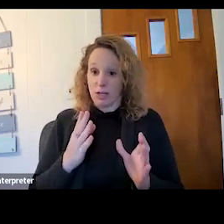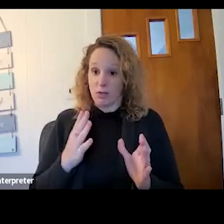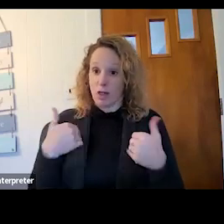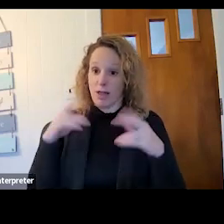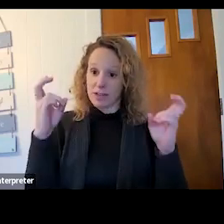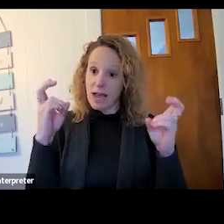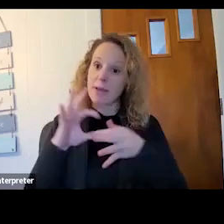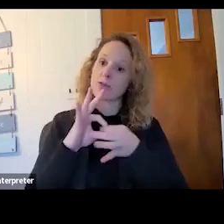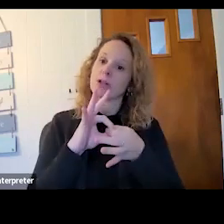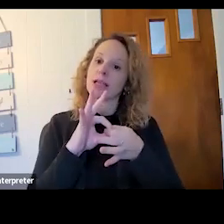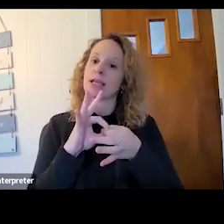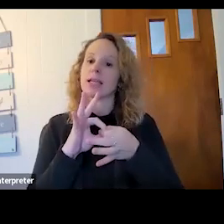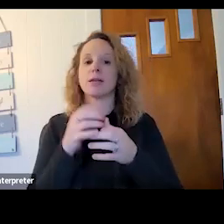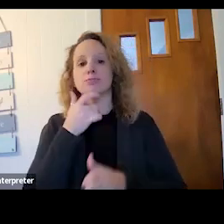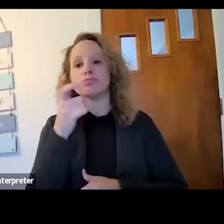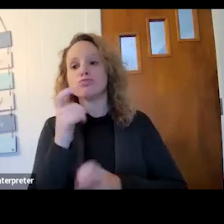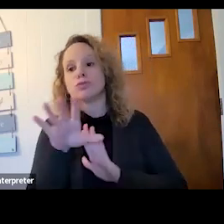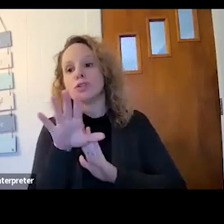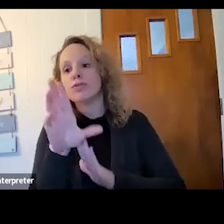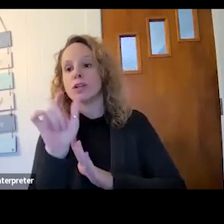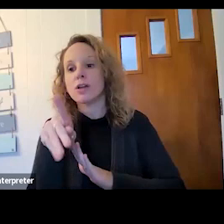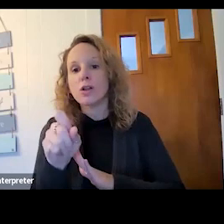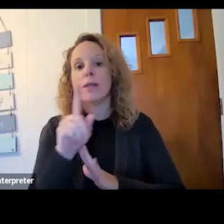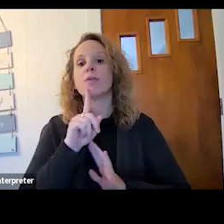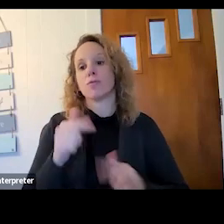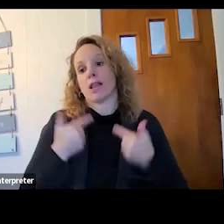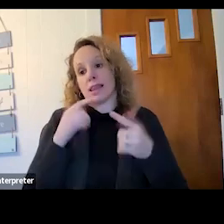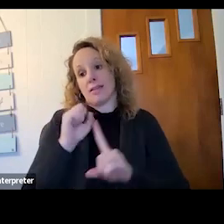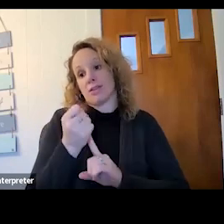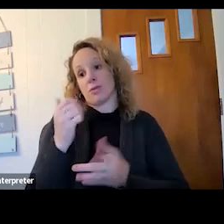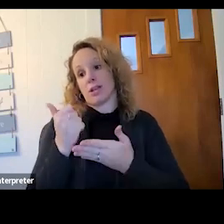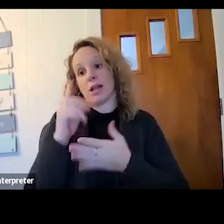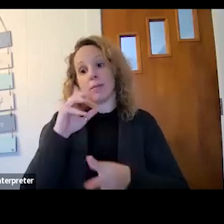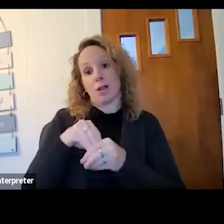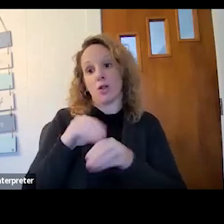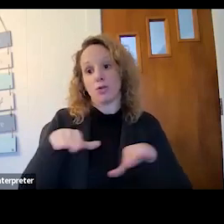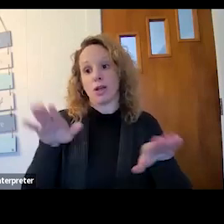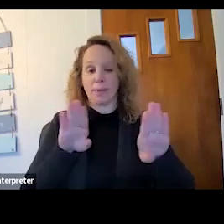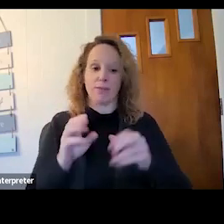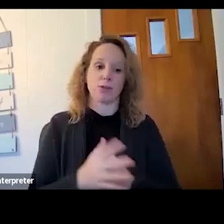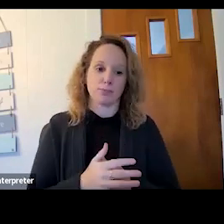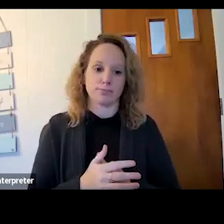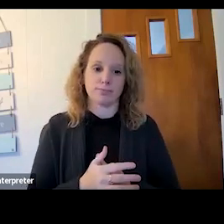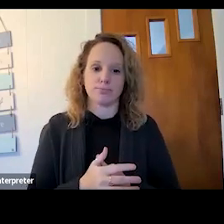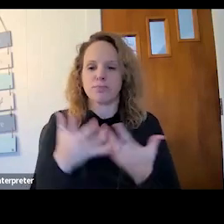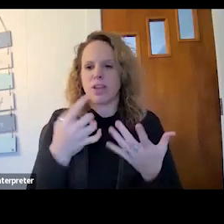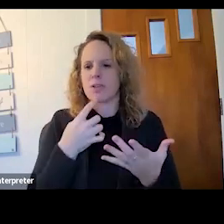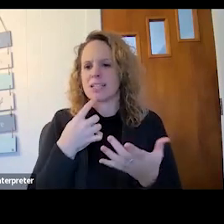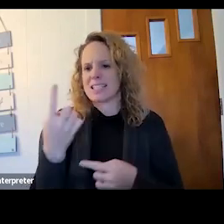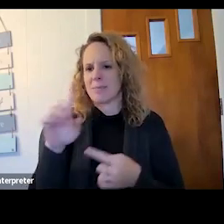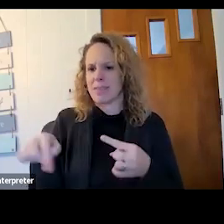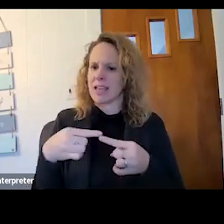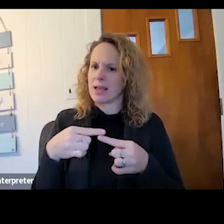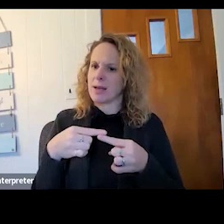topic-related items and watch video clips of real-life situations to help improve child behavior. I wanted to say something about